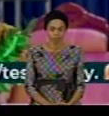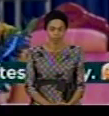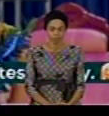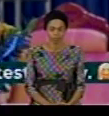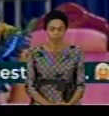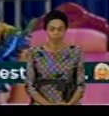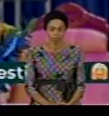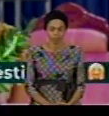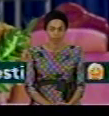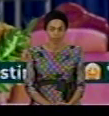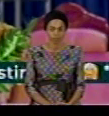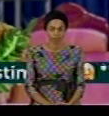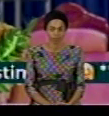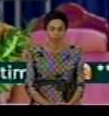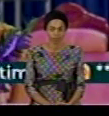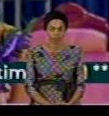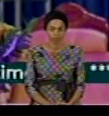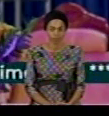foreign